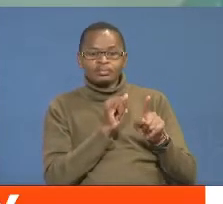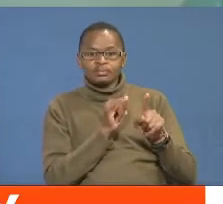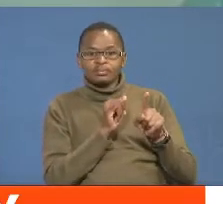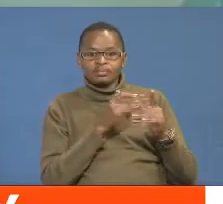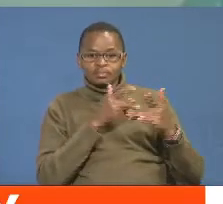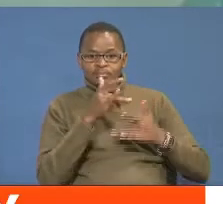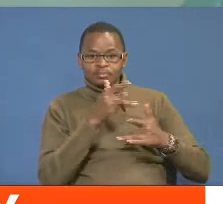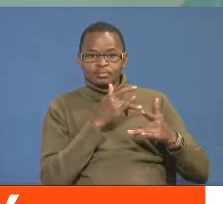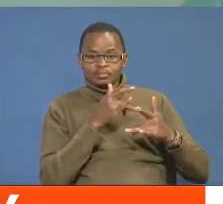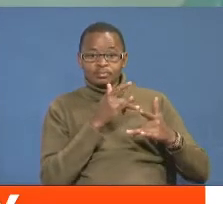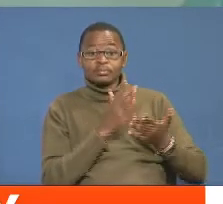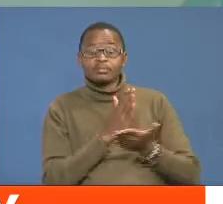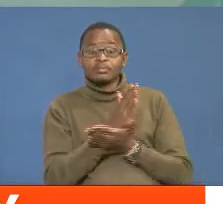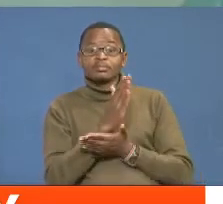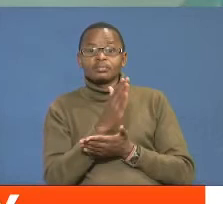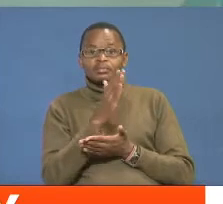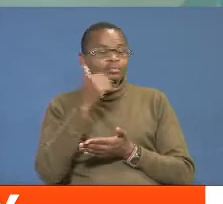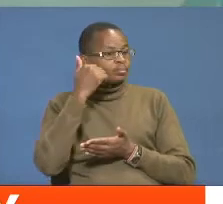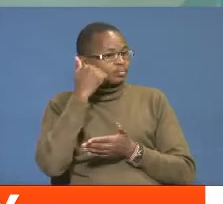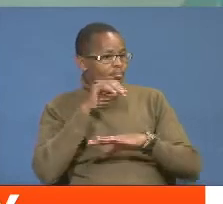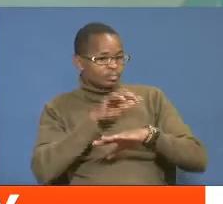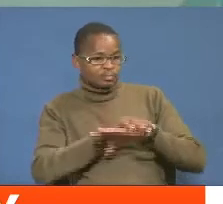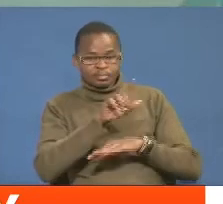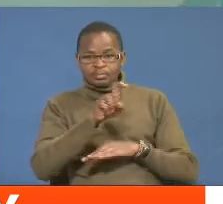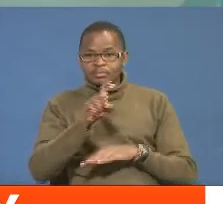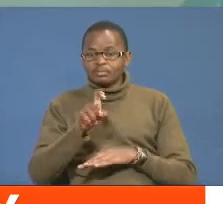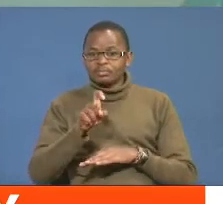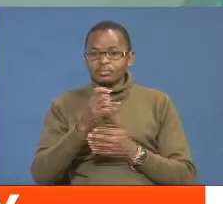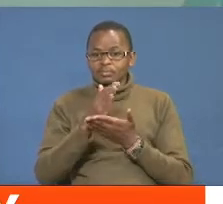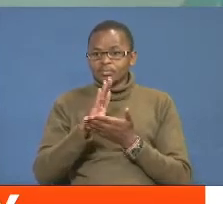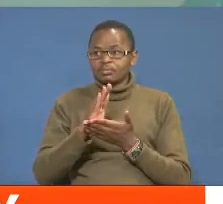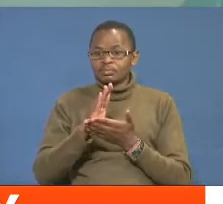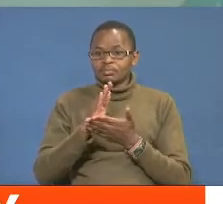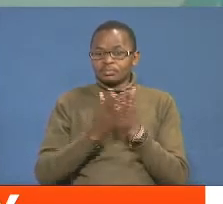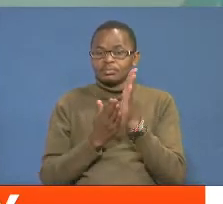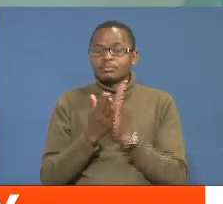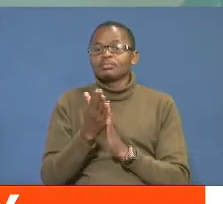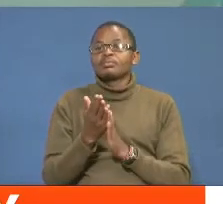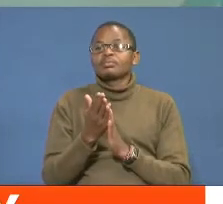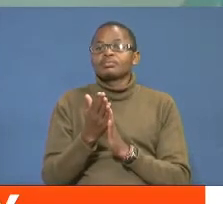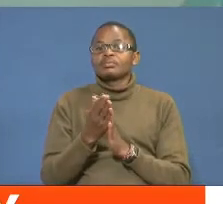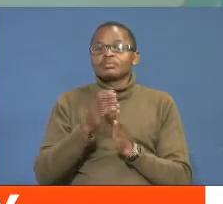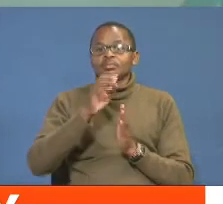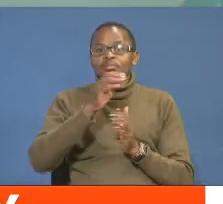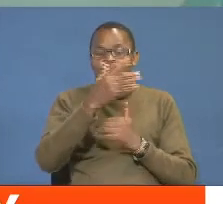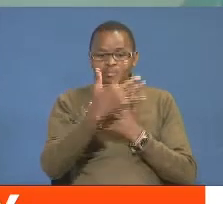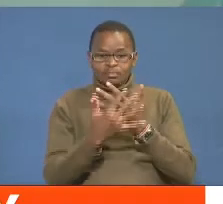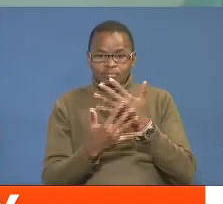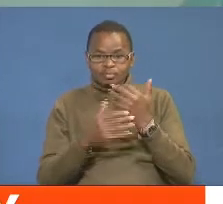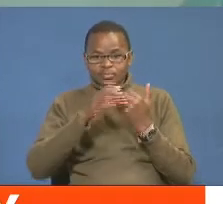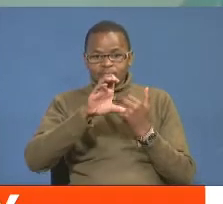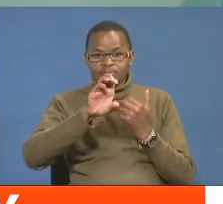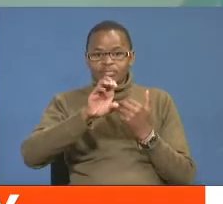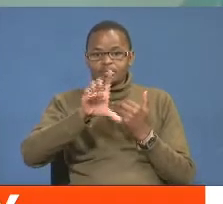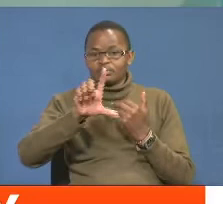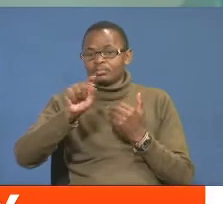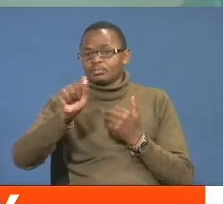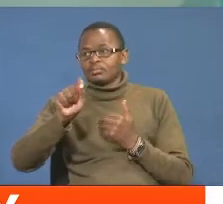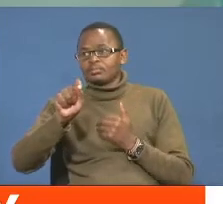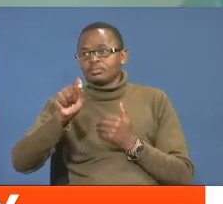some concerns for sure. Like, you know, patients who got the vaccine, some of them developed blood clots in the, like,